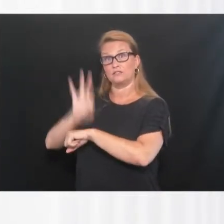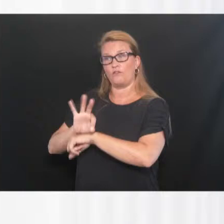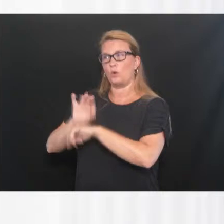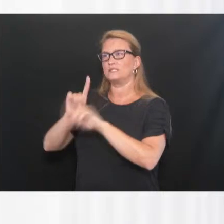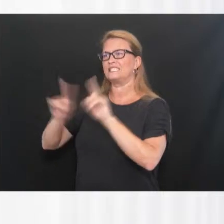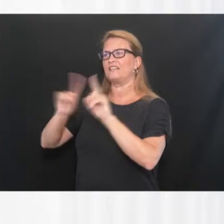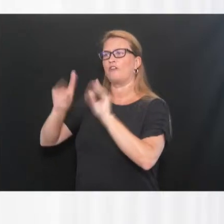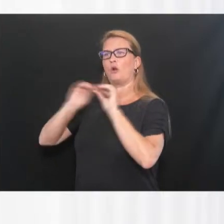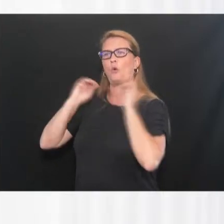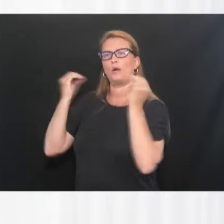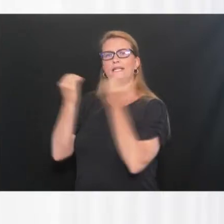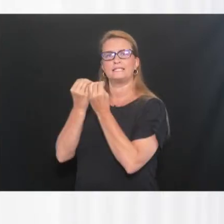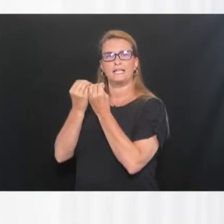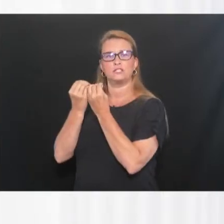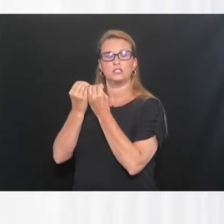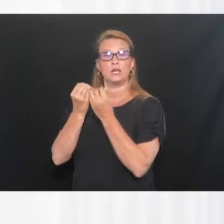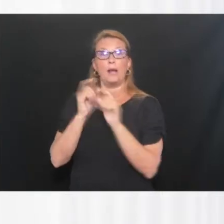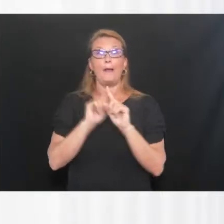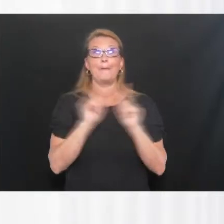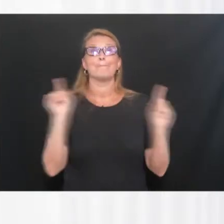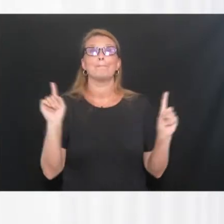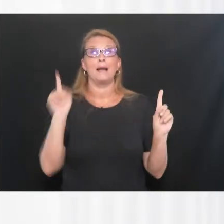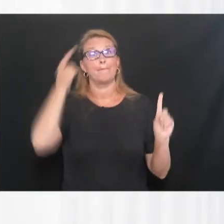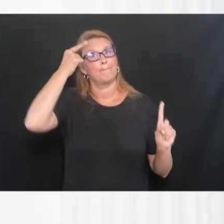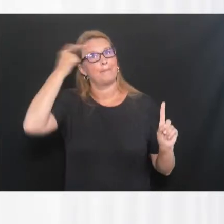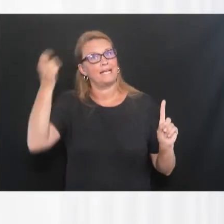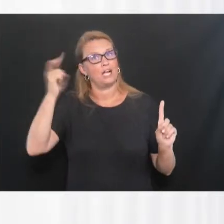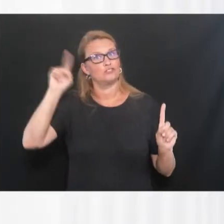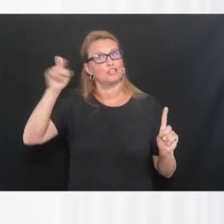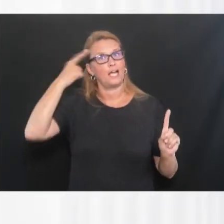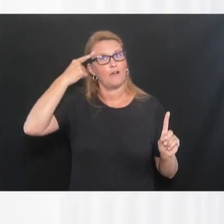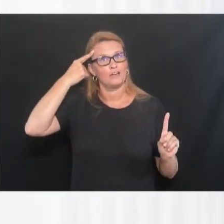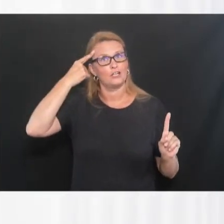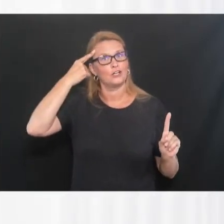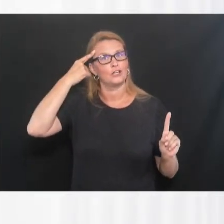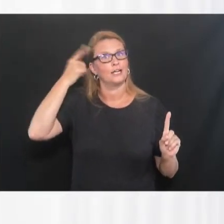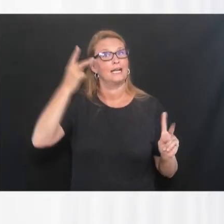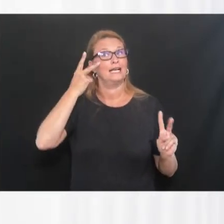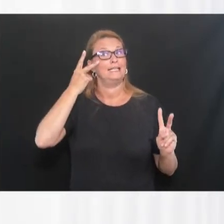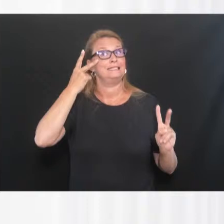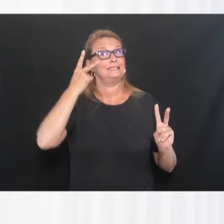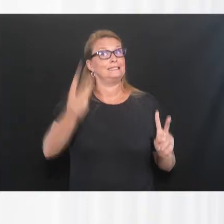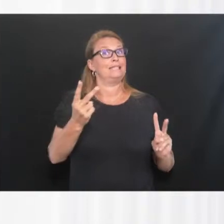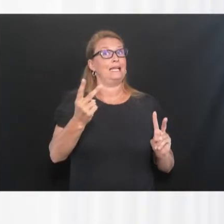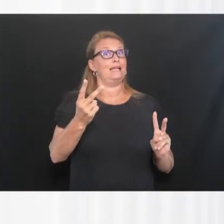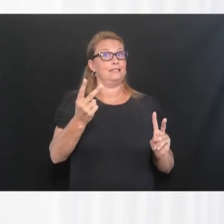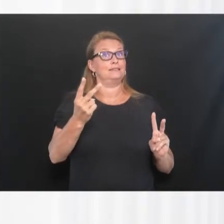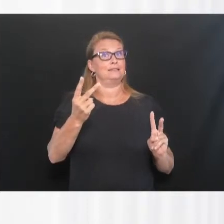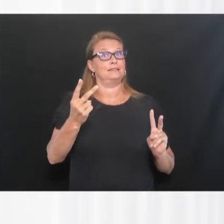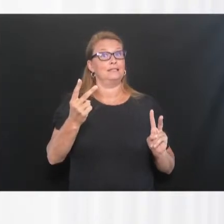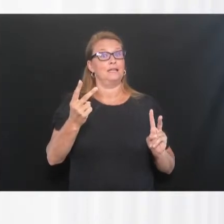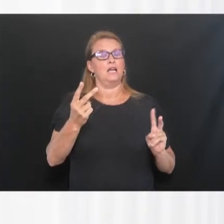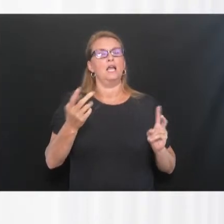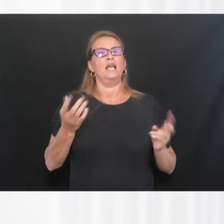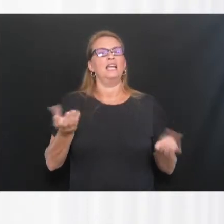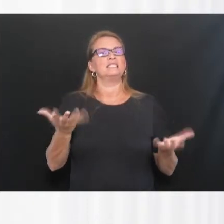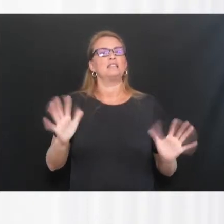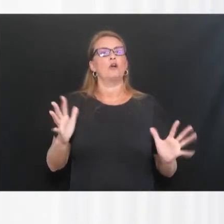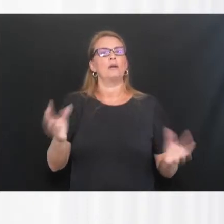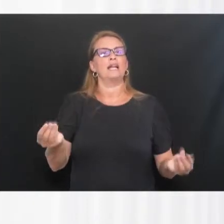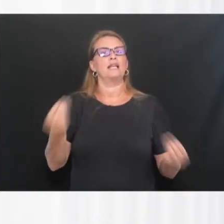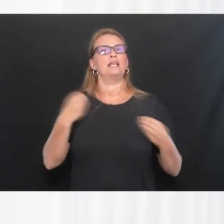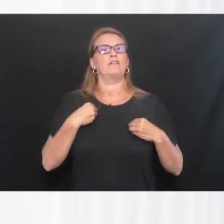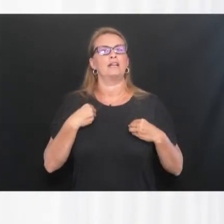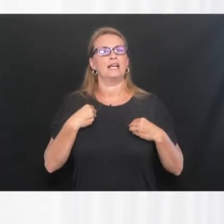organizations participating, but because the governor sees a storm on the horizon, he's directed us to increase